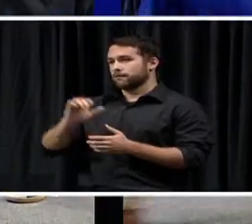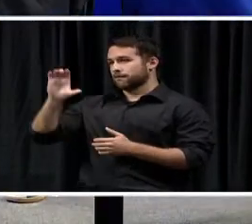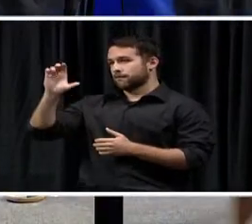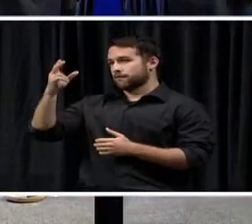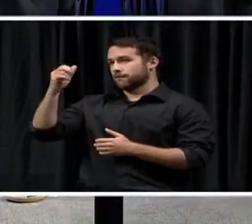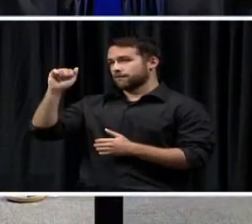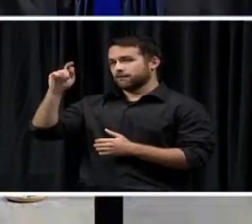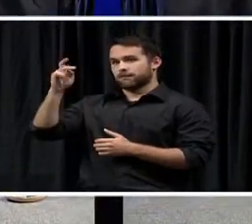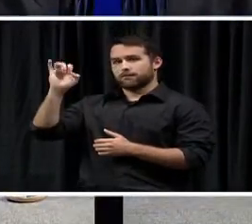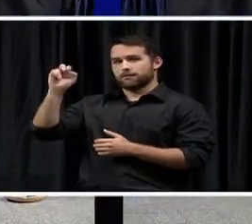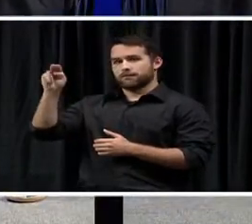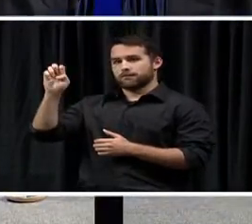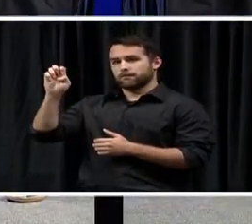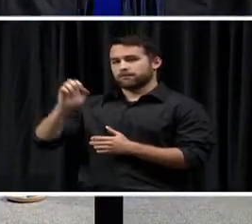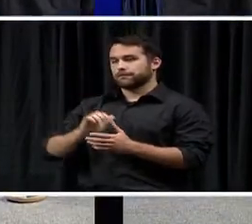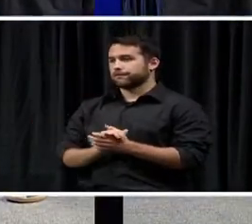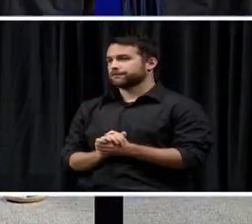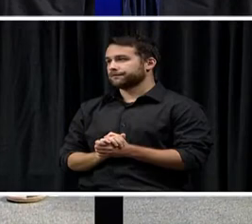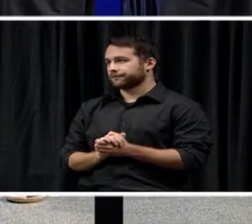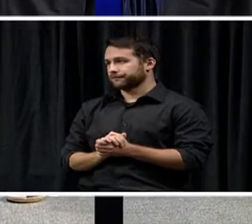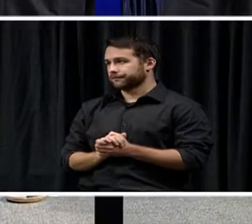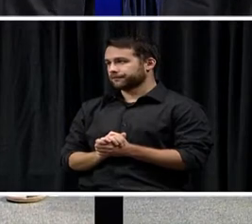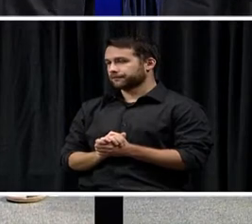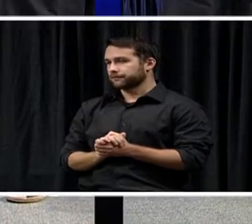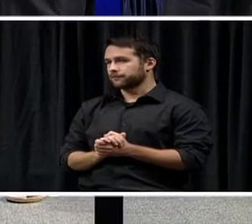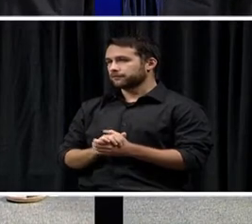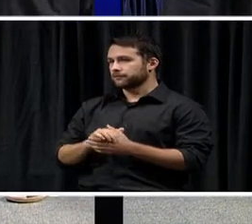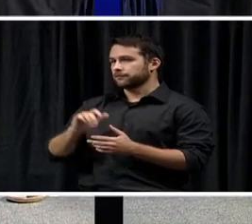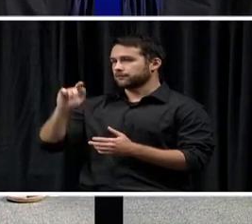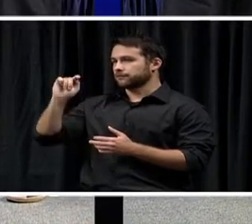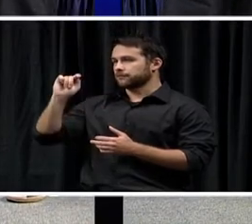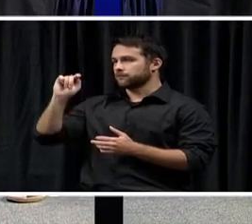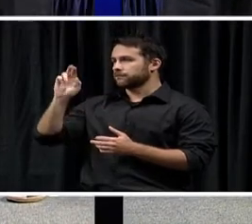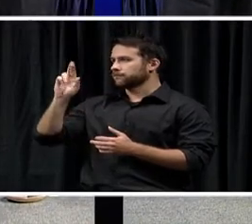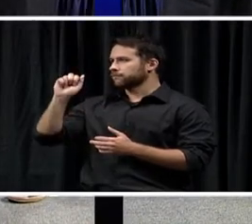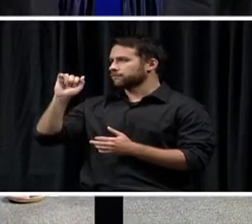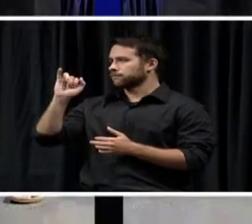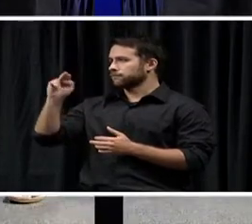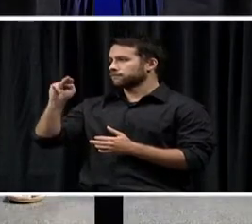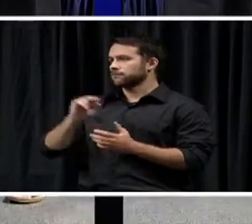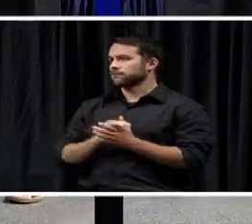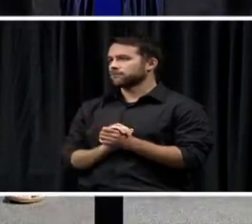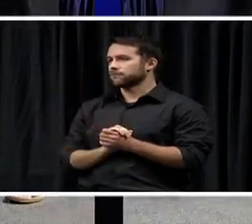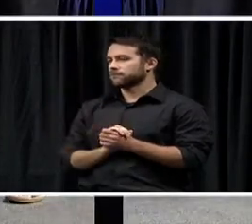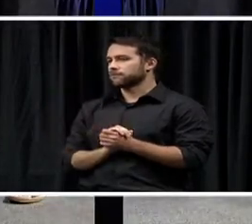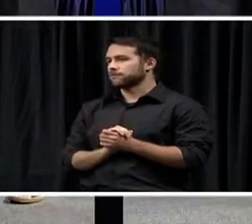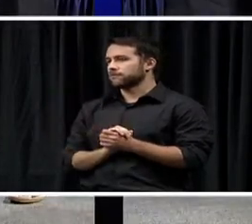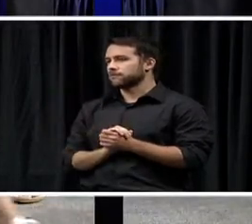Catherine Yannette Garcia. Trey Jordan Gearhart.